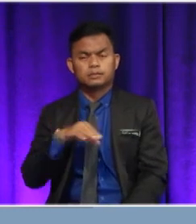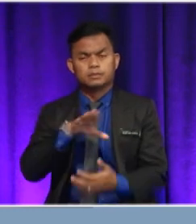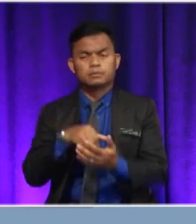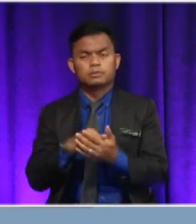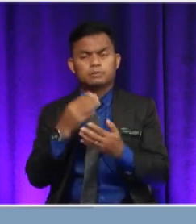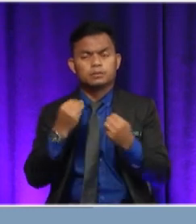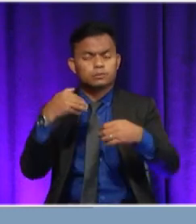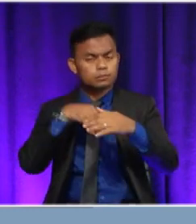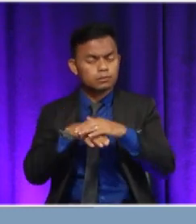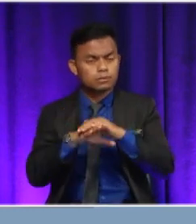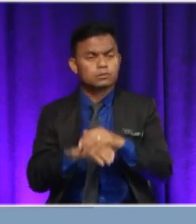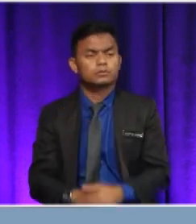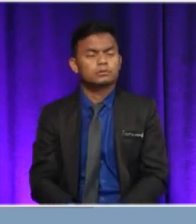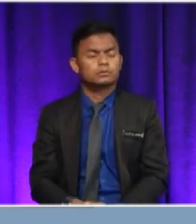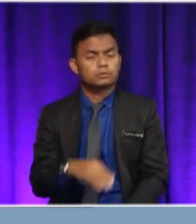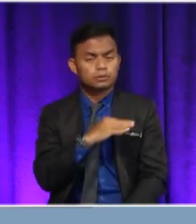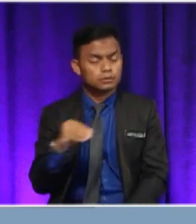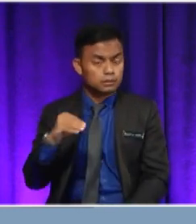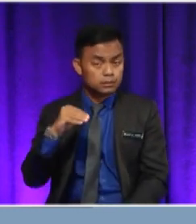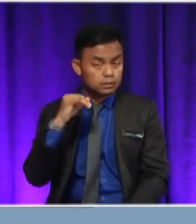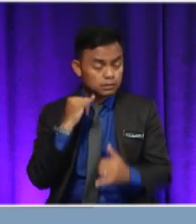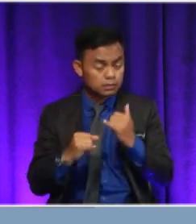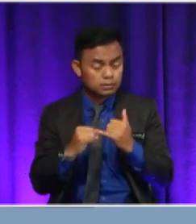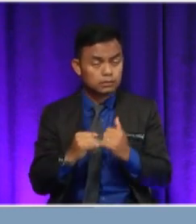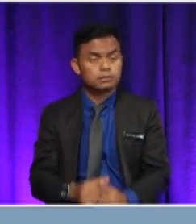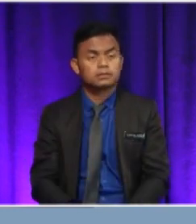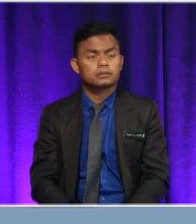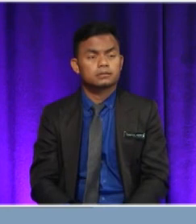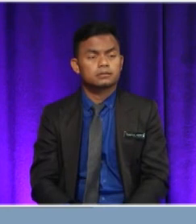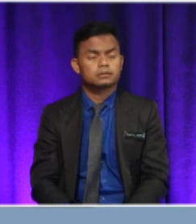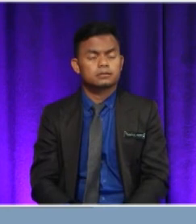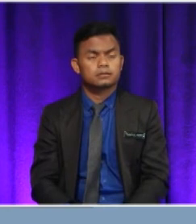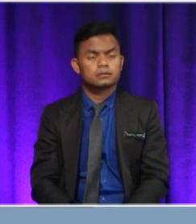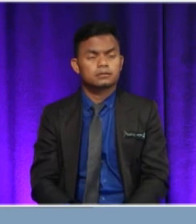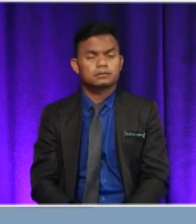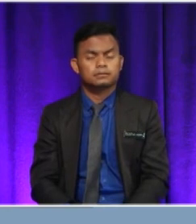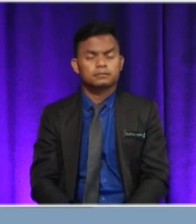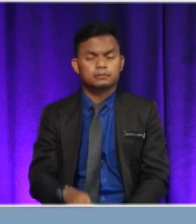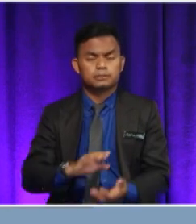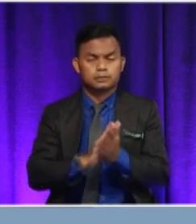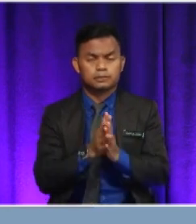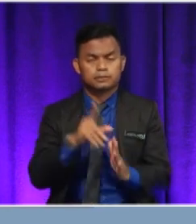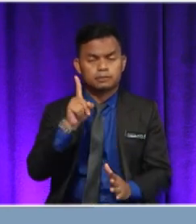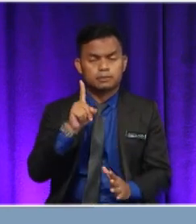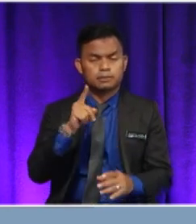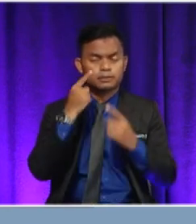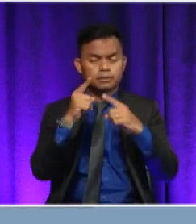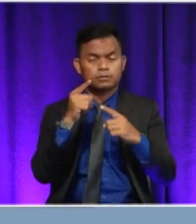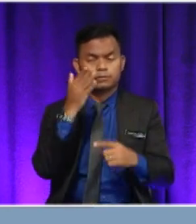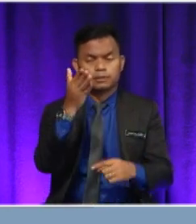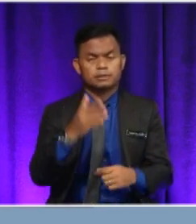a threat. And D, he paid the native people so that they wouldn't harm them. So which one's the answer, girls?